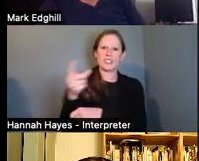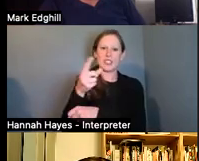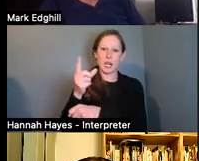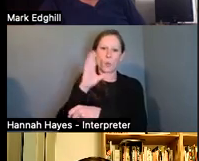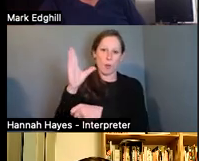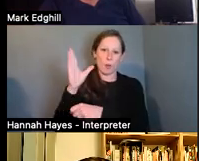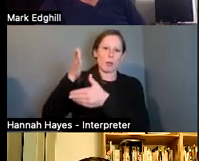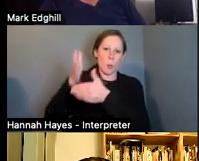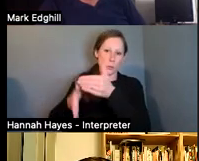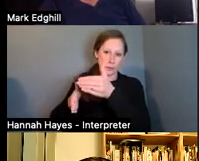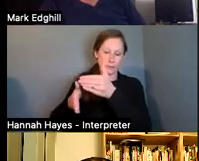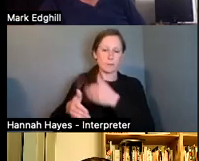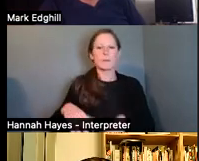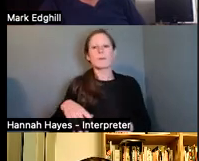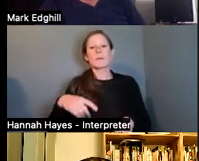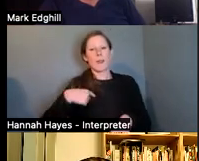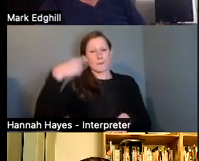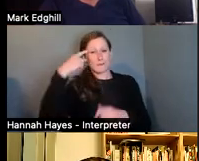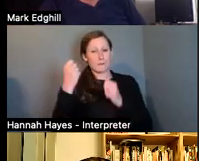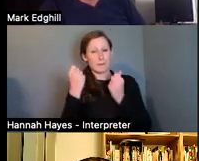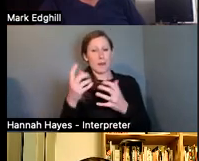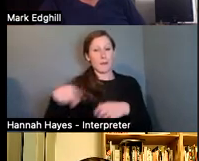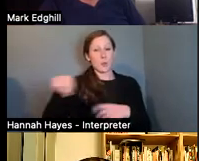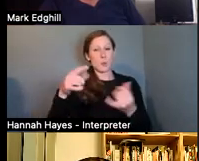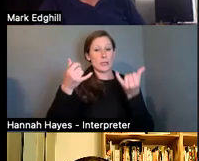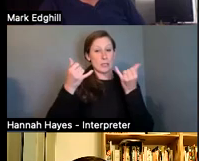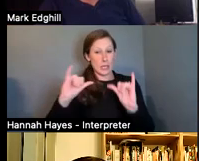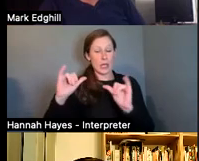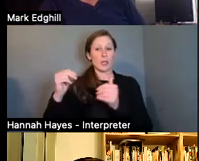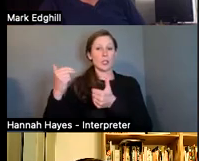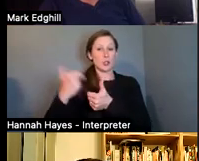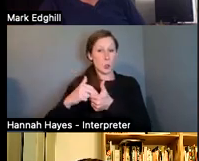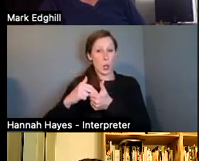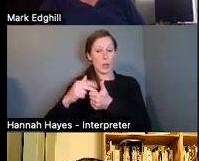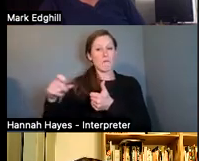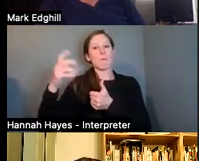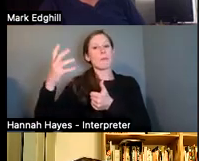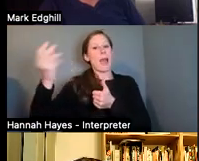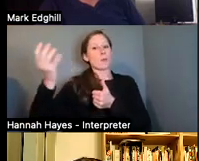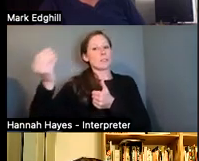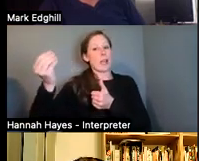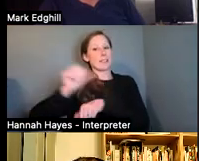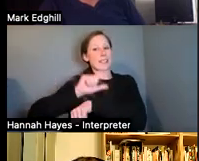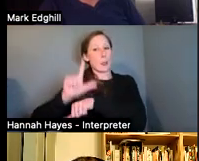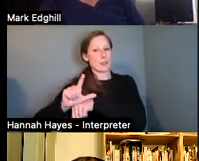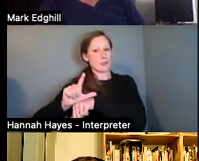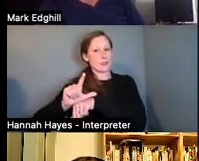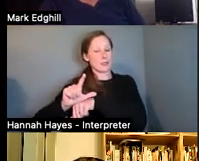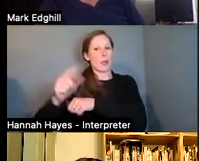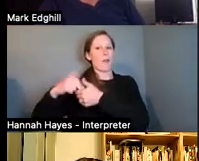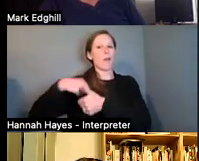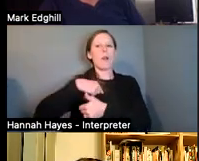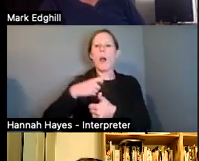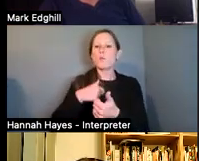Because I think that a lot of you might be joining from outside of St. Louis, I would love if you could introduce